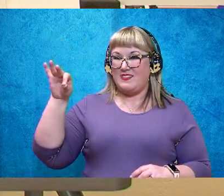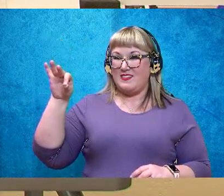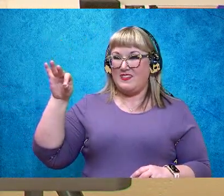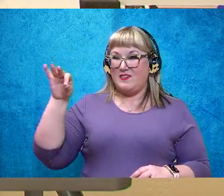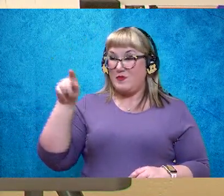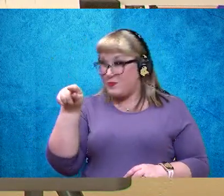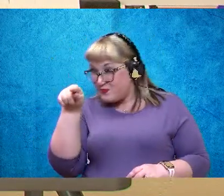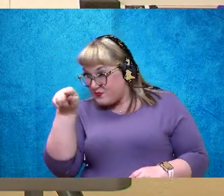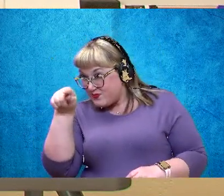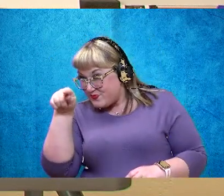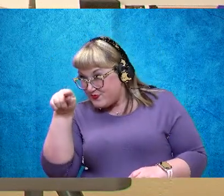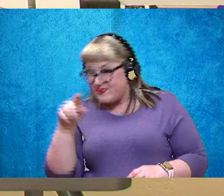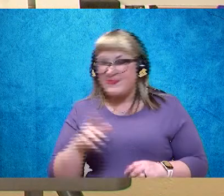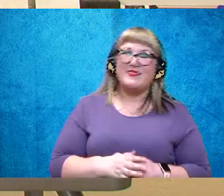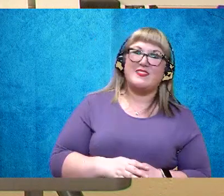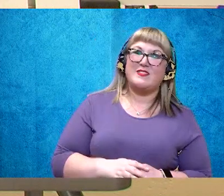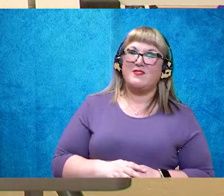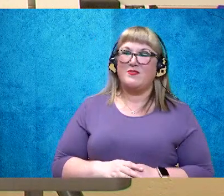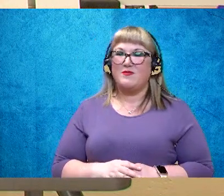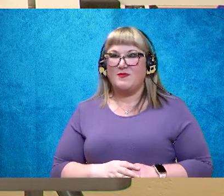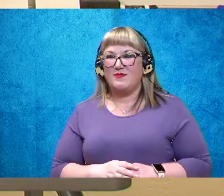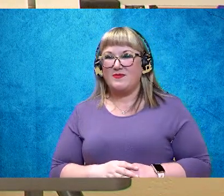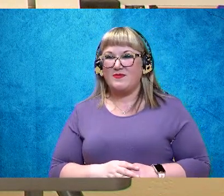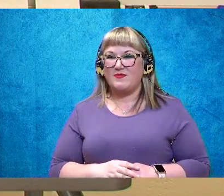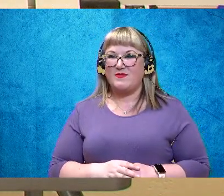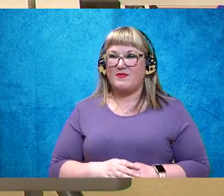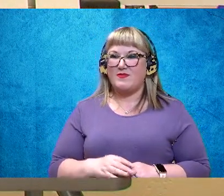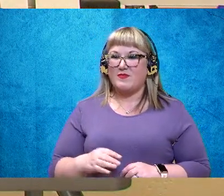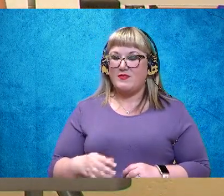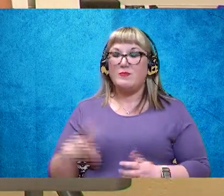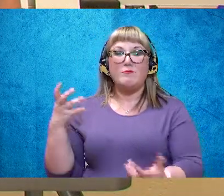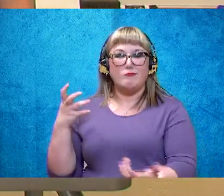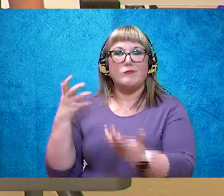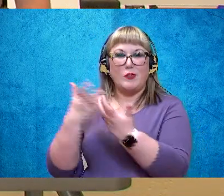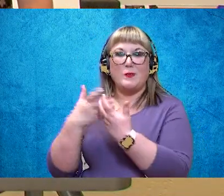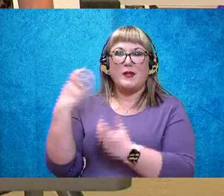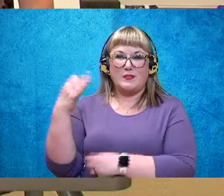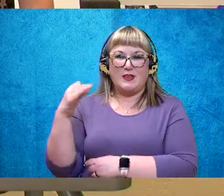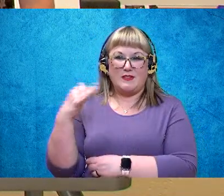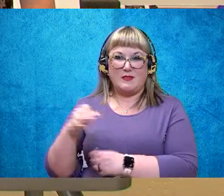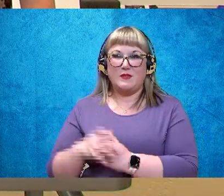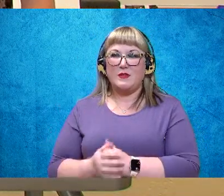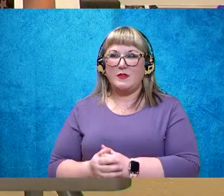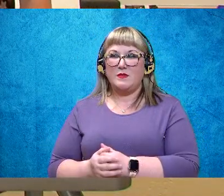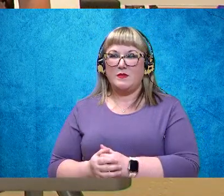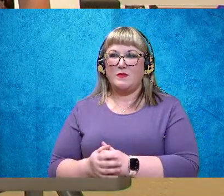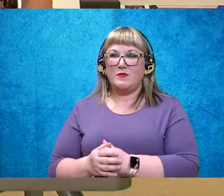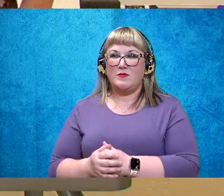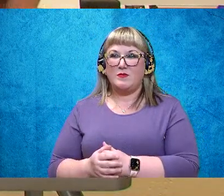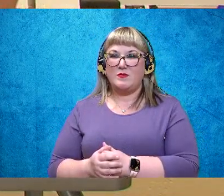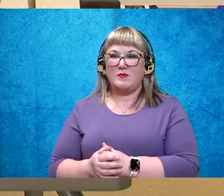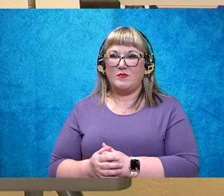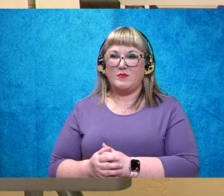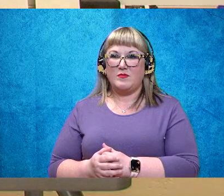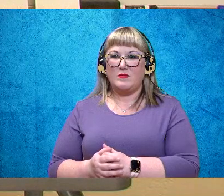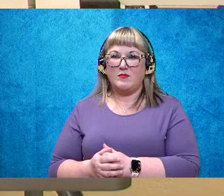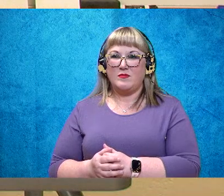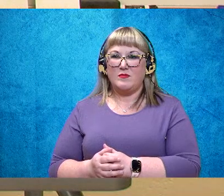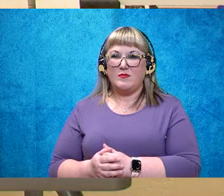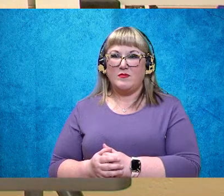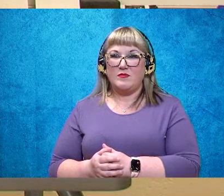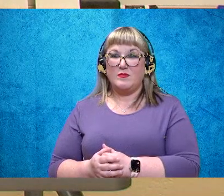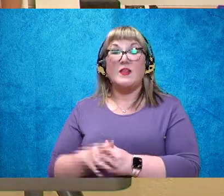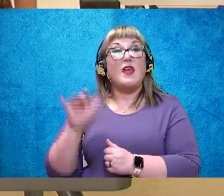20 and one more than 18. So I'm going to put the number 19 with my collection of bugs. Good job. So that was